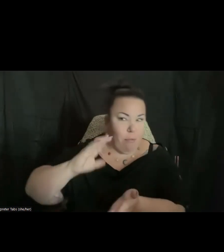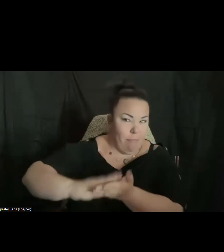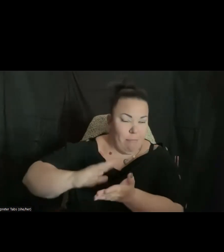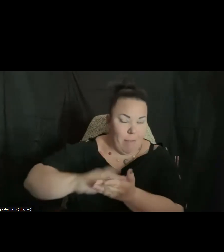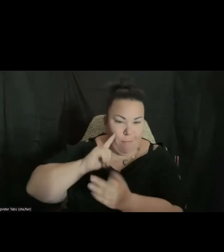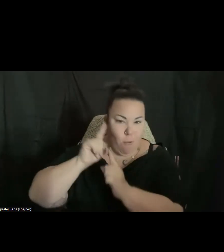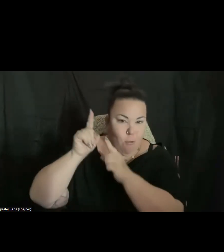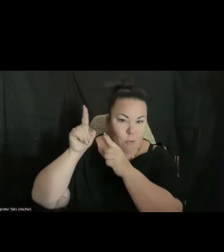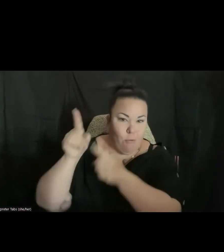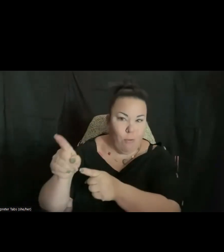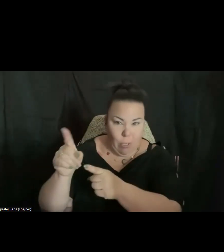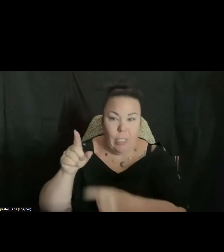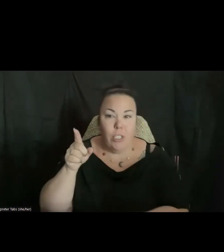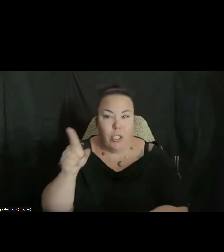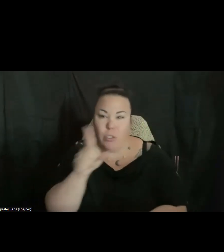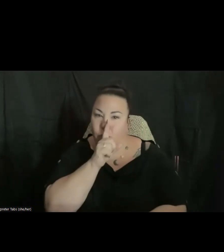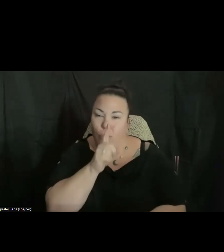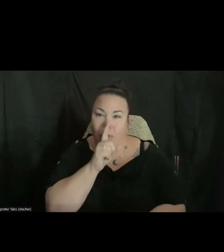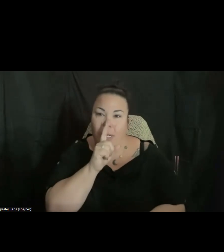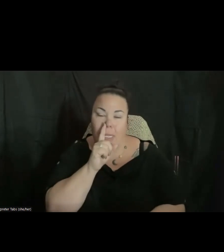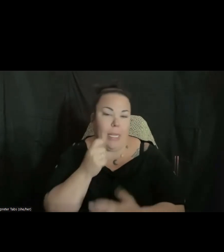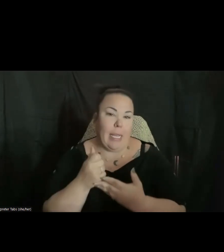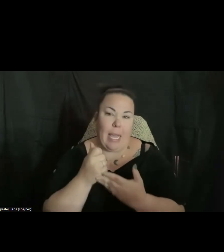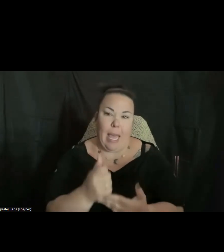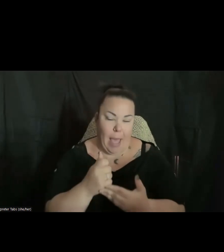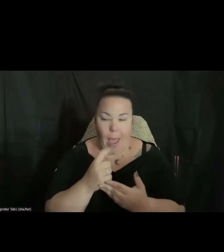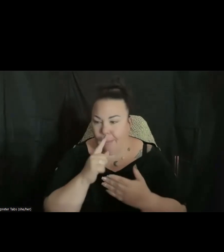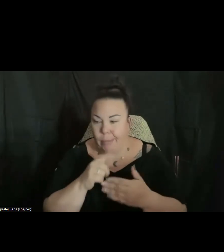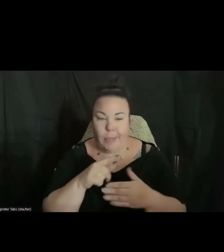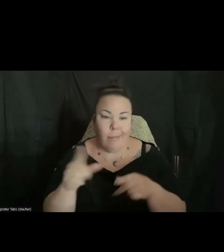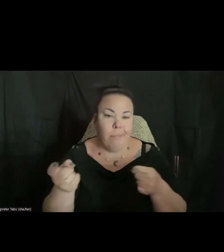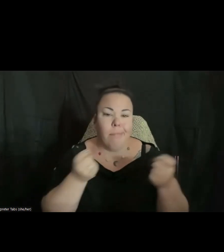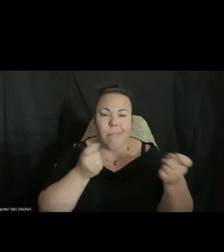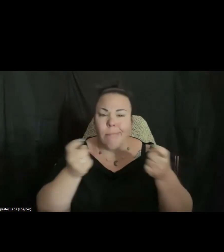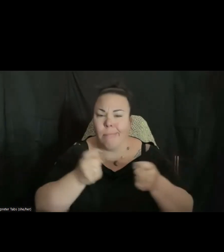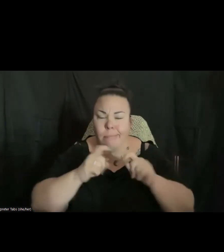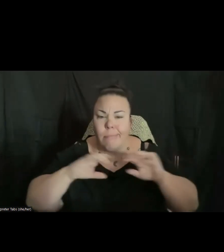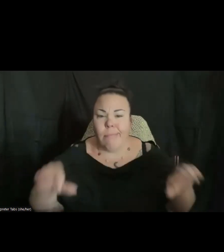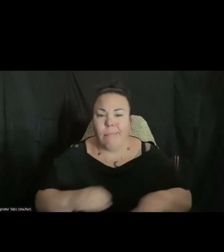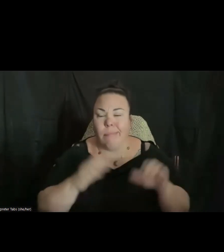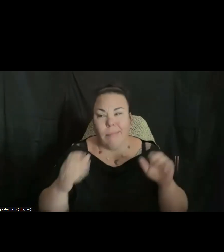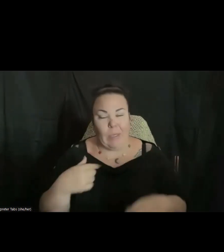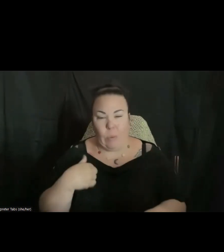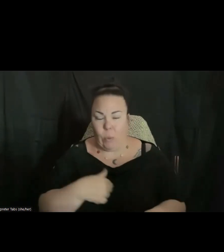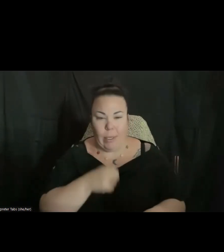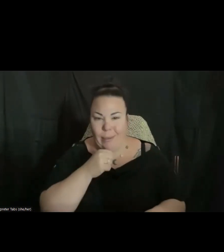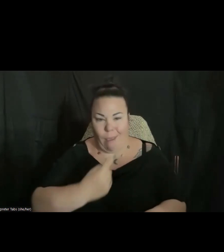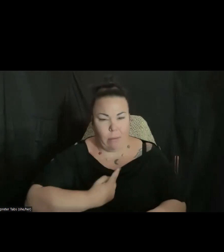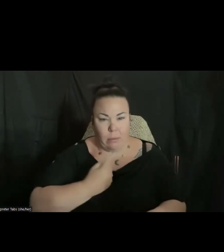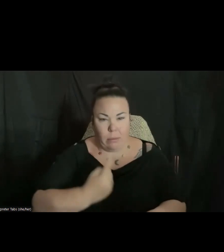who makes all this magic happen, and I can't pretend that we do it in isolation. But